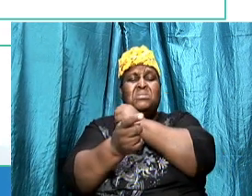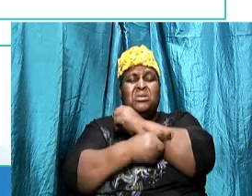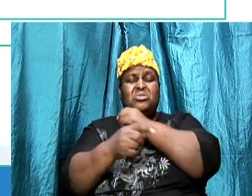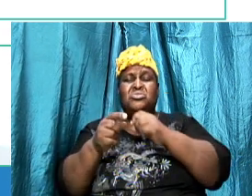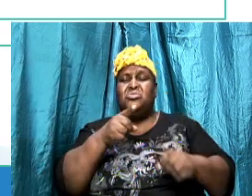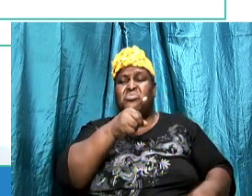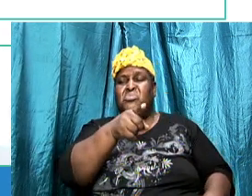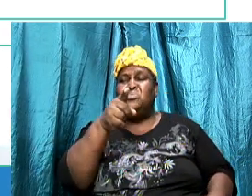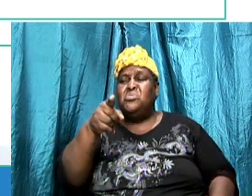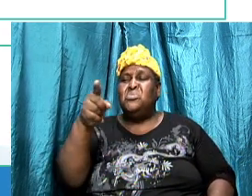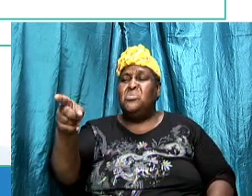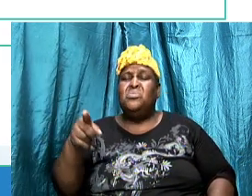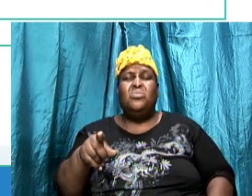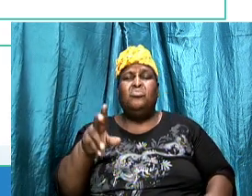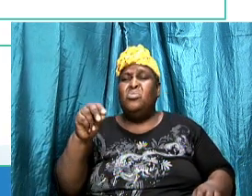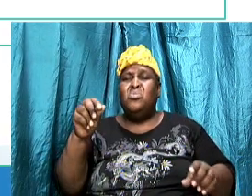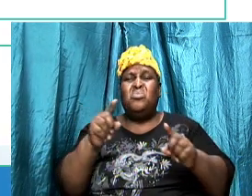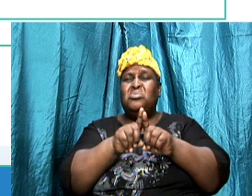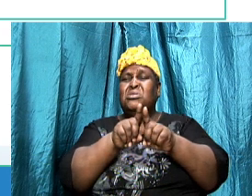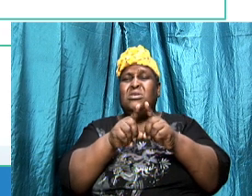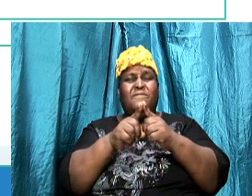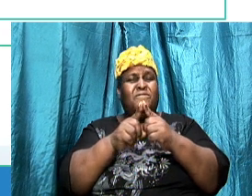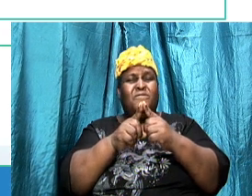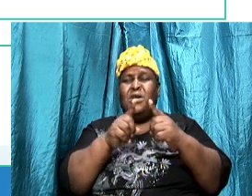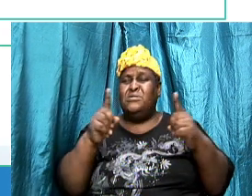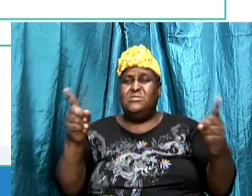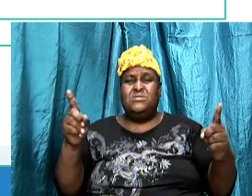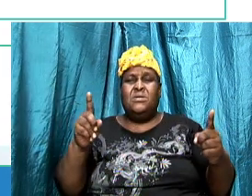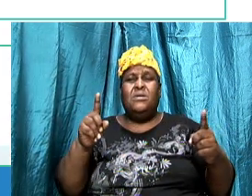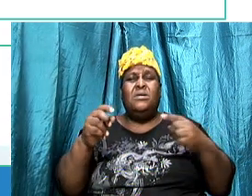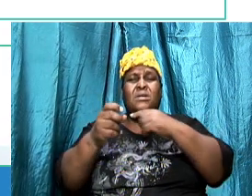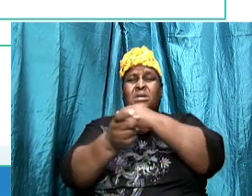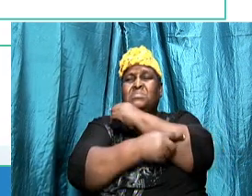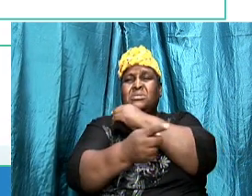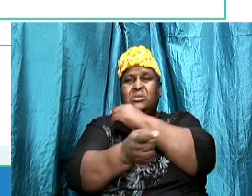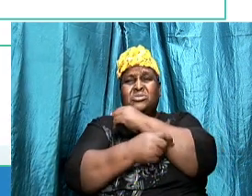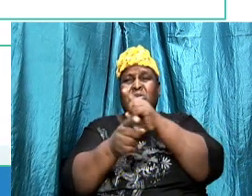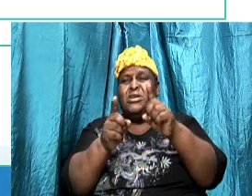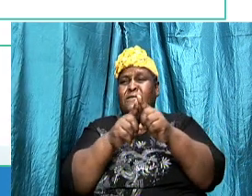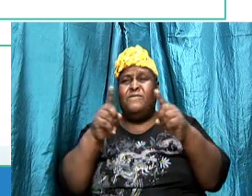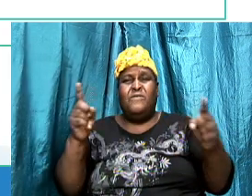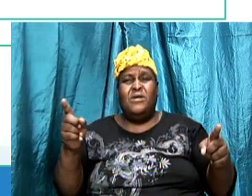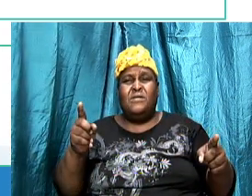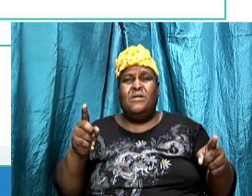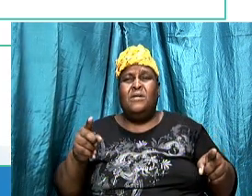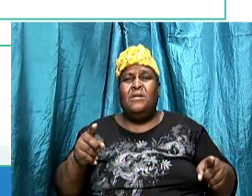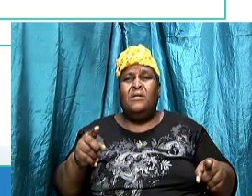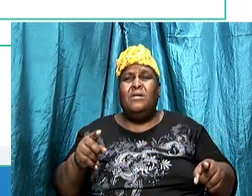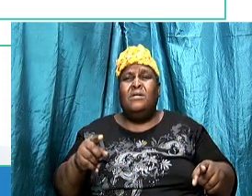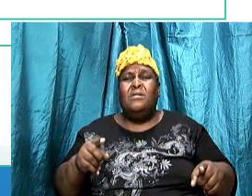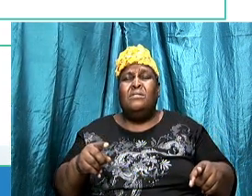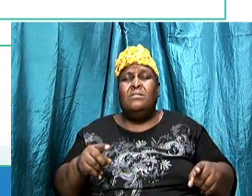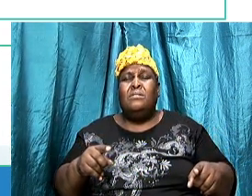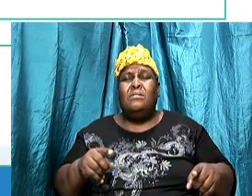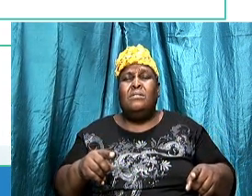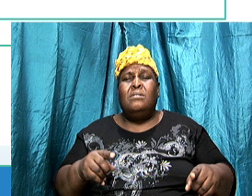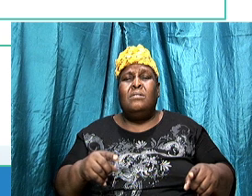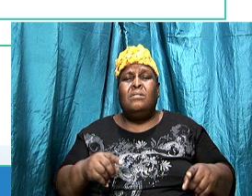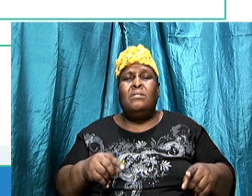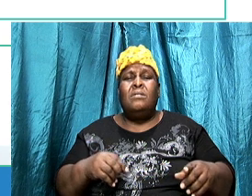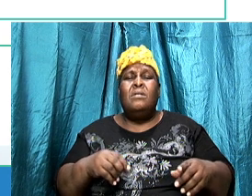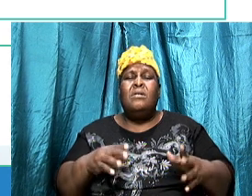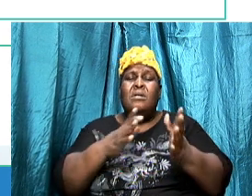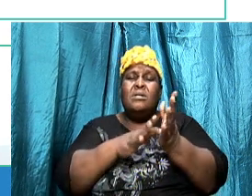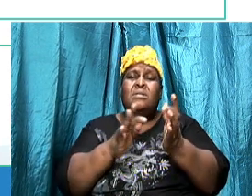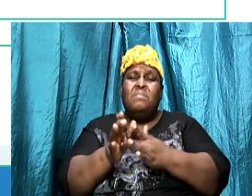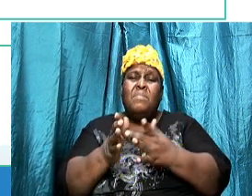through, you know, I sometimes wonder if anybody is tempted with the things that I am tempted with. But the